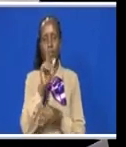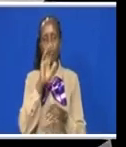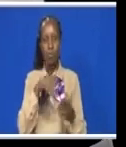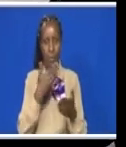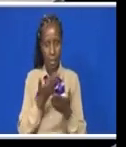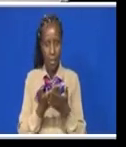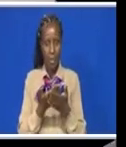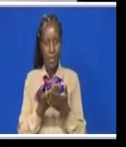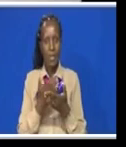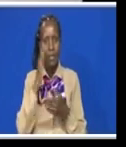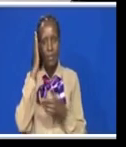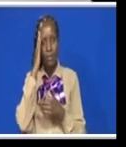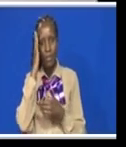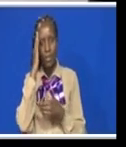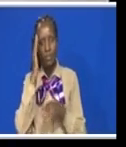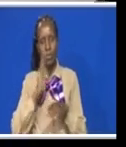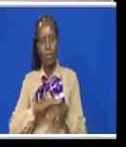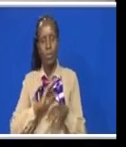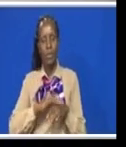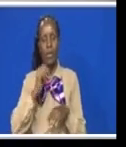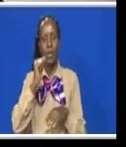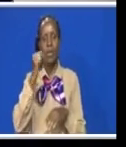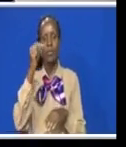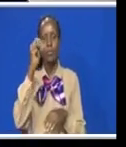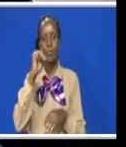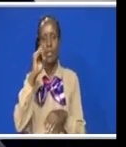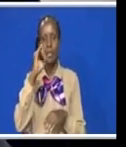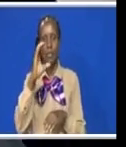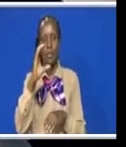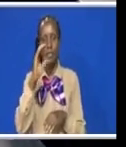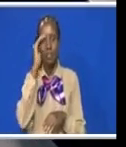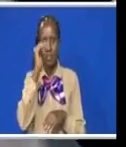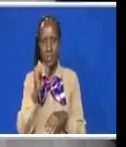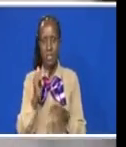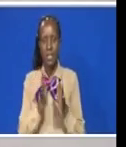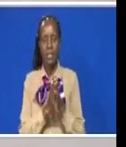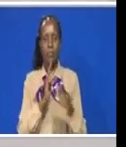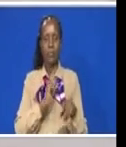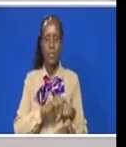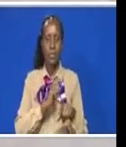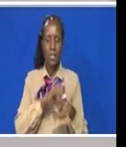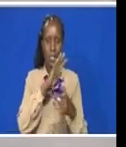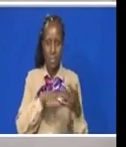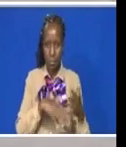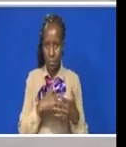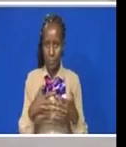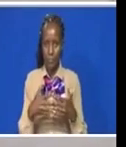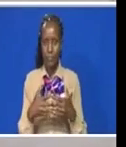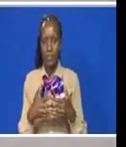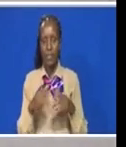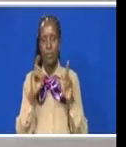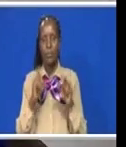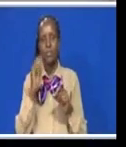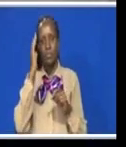on atomic structure and periodic table. This is whereby you are supposed to know about